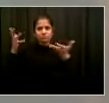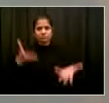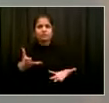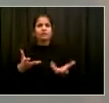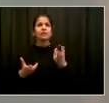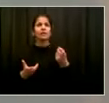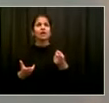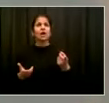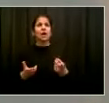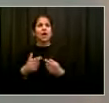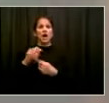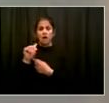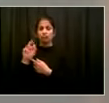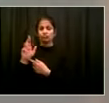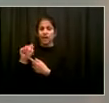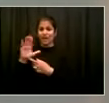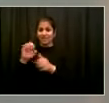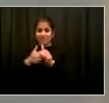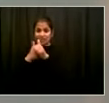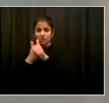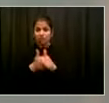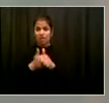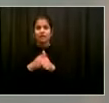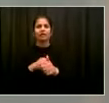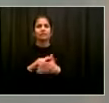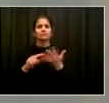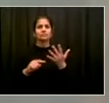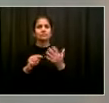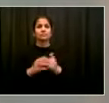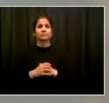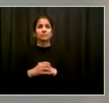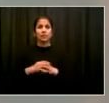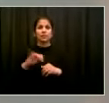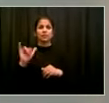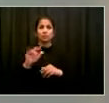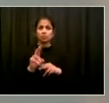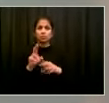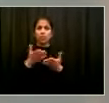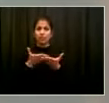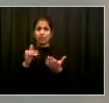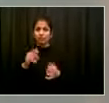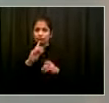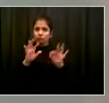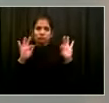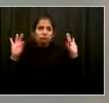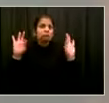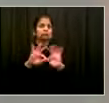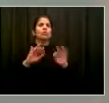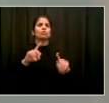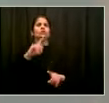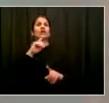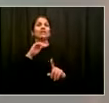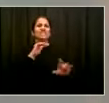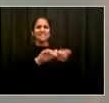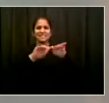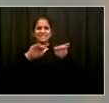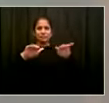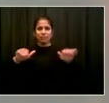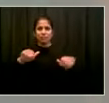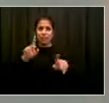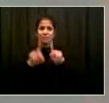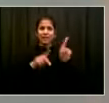these quarantine rules are beneficial to us is that they serve as a really critical reminder to people who are traveling to other places around the country, around